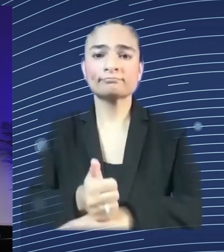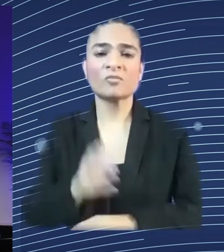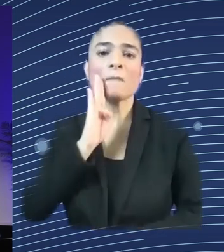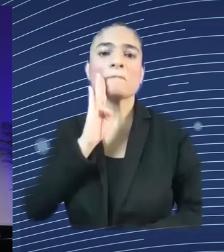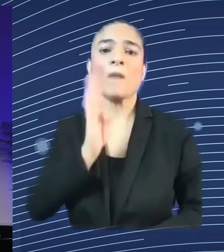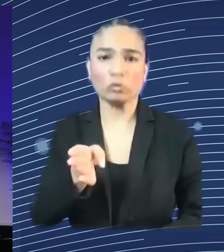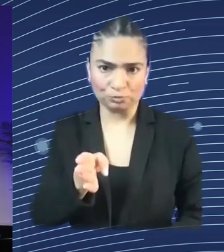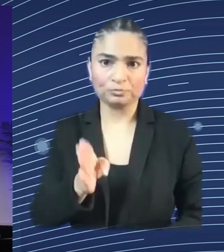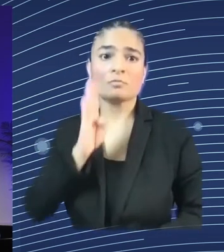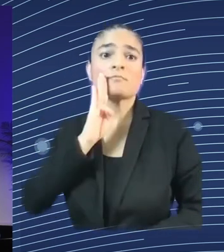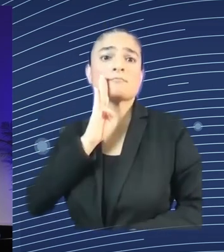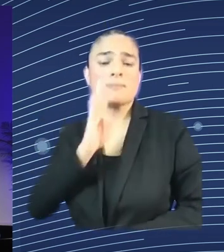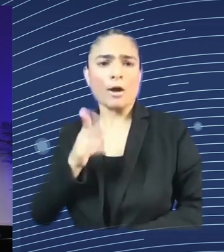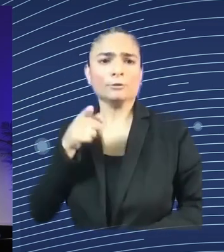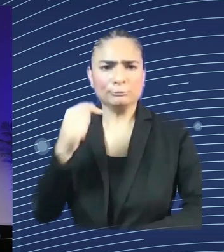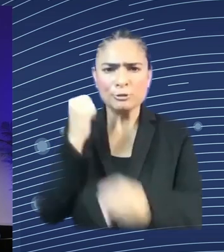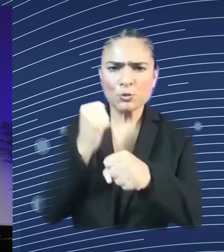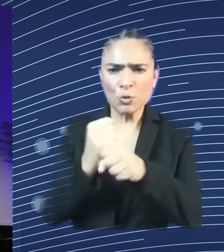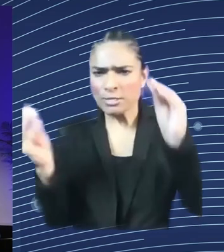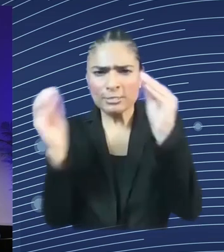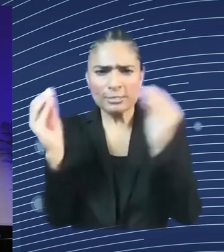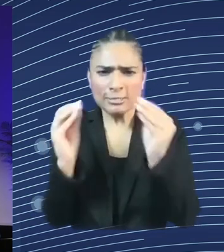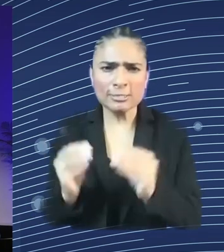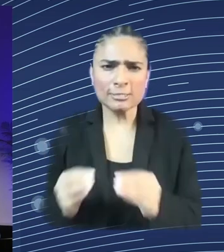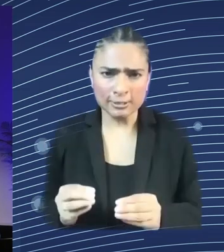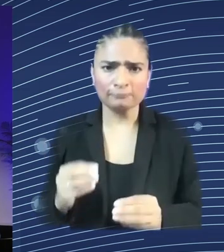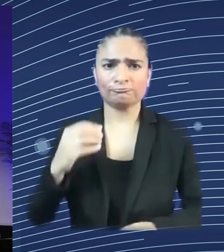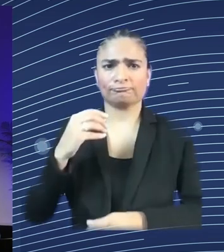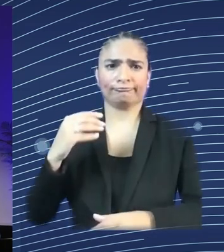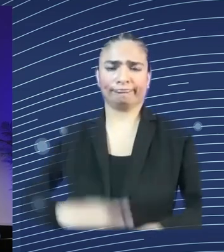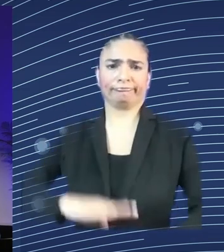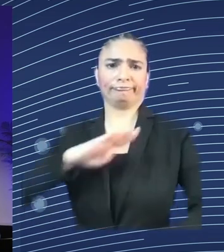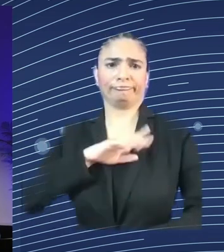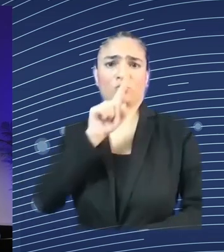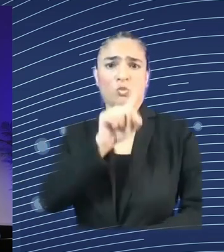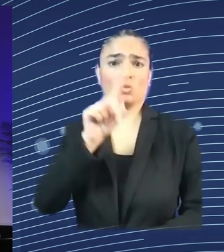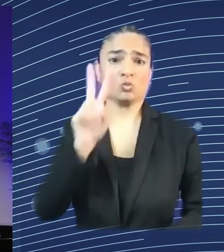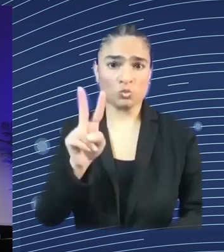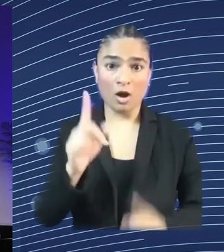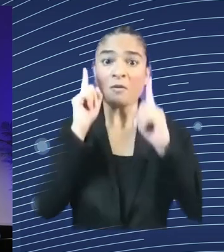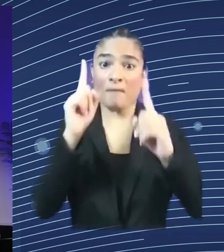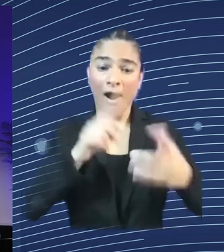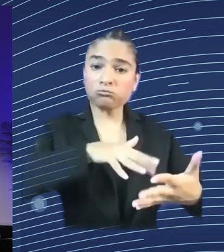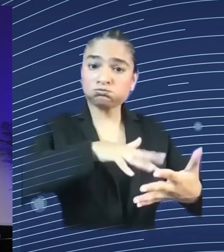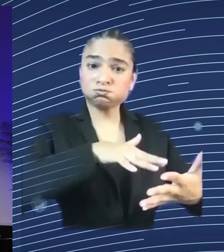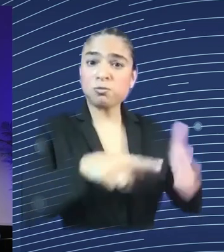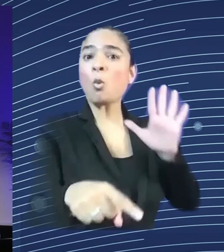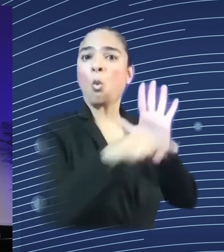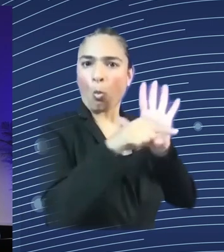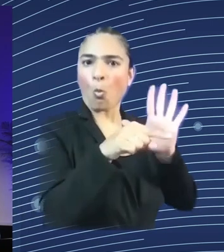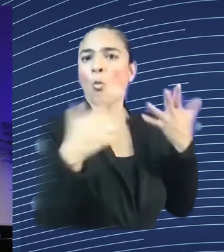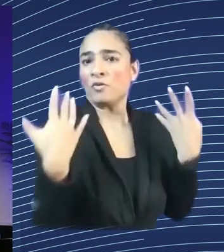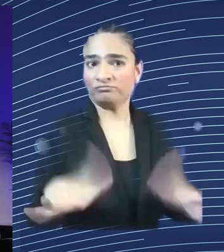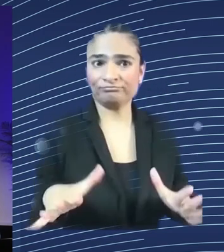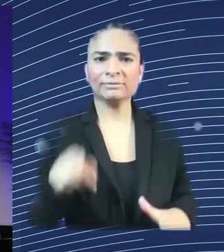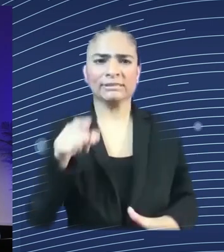middle. The one who's closer to me is Lina Toivanen. She has a Master of Business Administration.